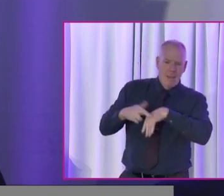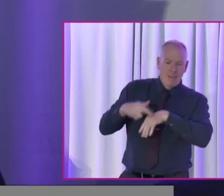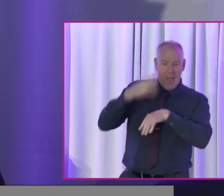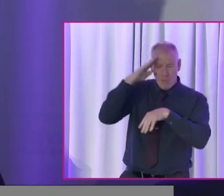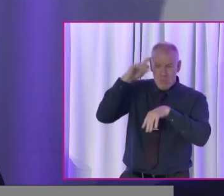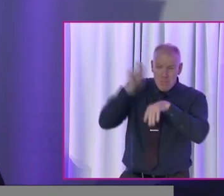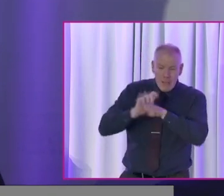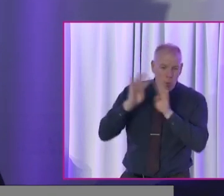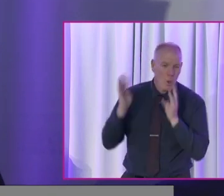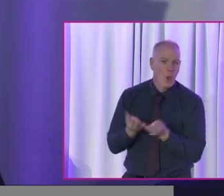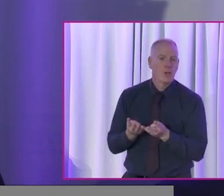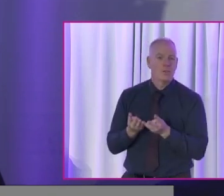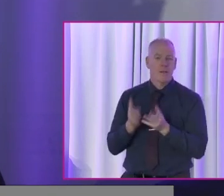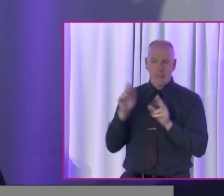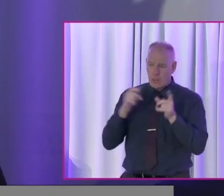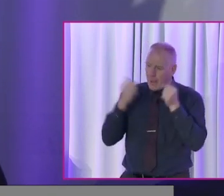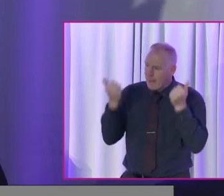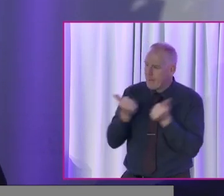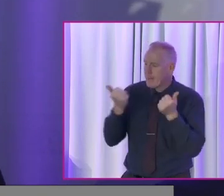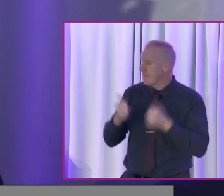best in the world and they can do anything.